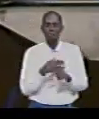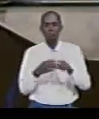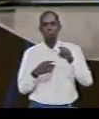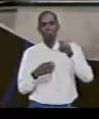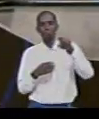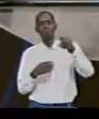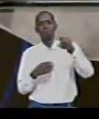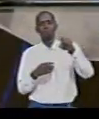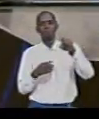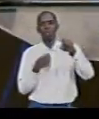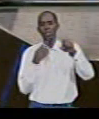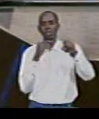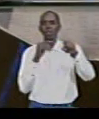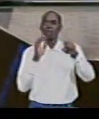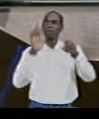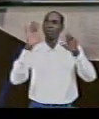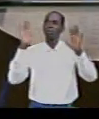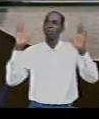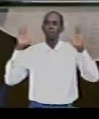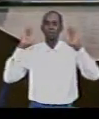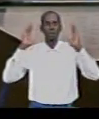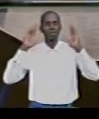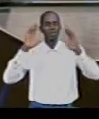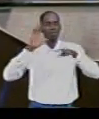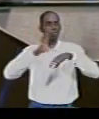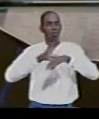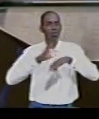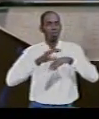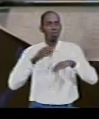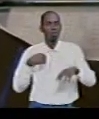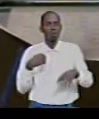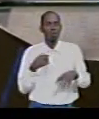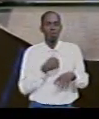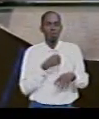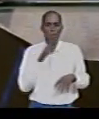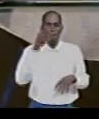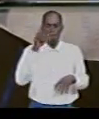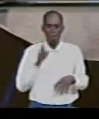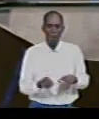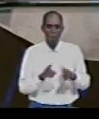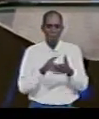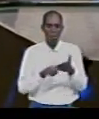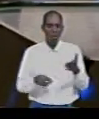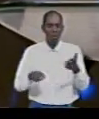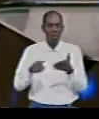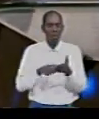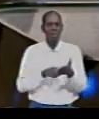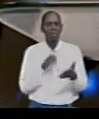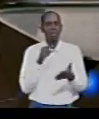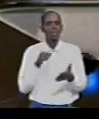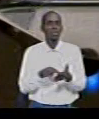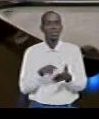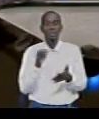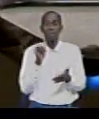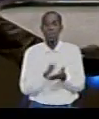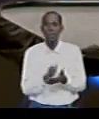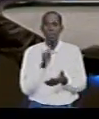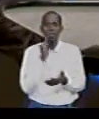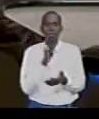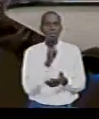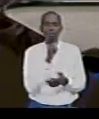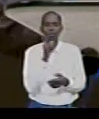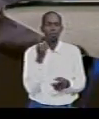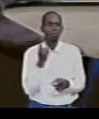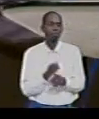said, hey church, we must correct this, that is not right. And